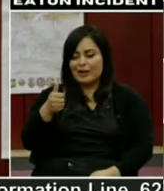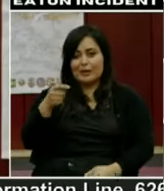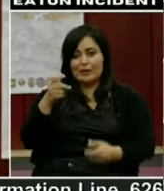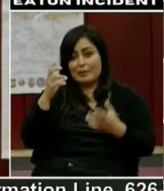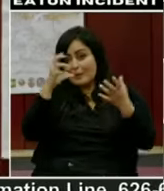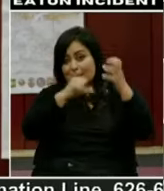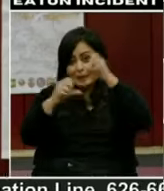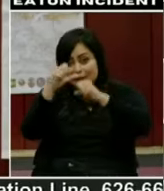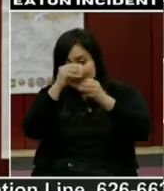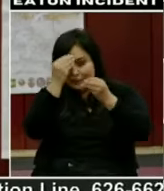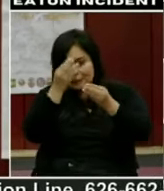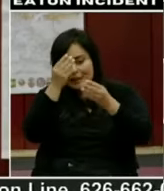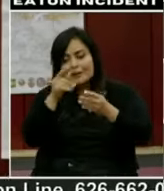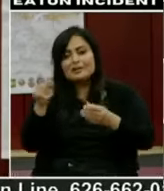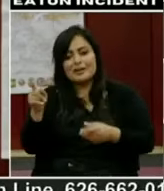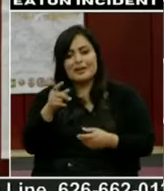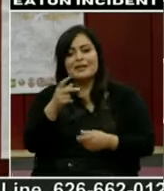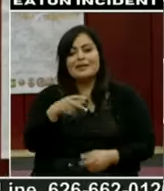can go to